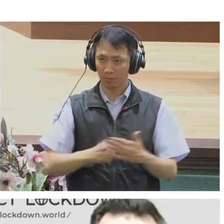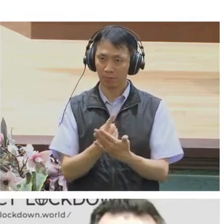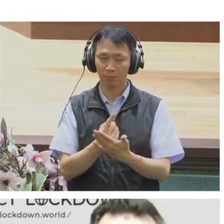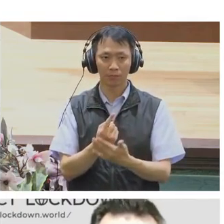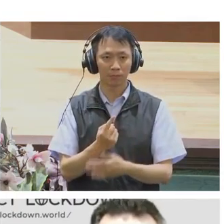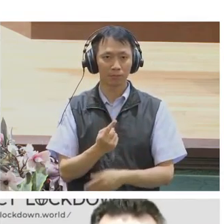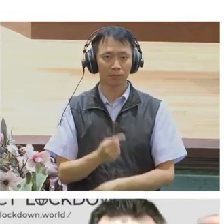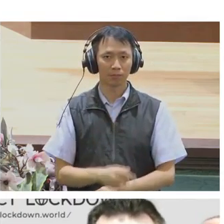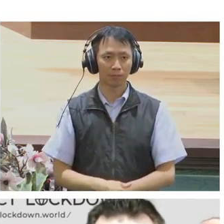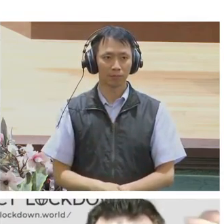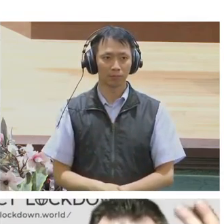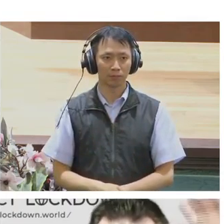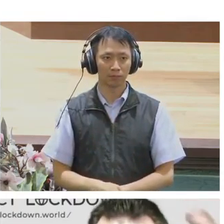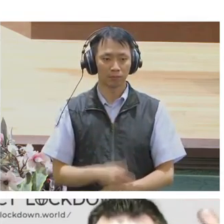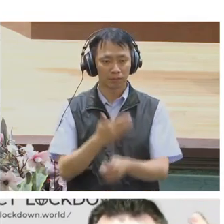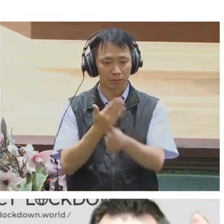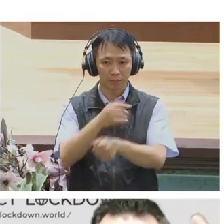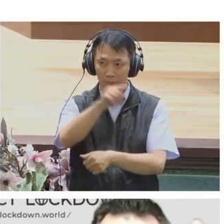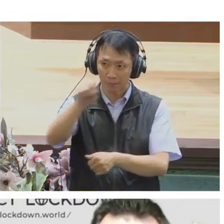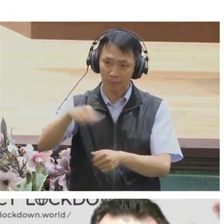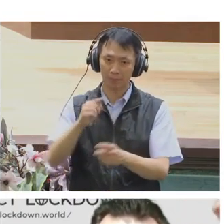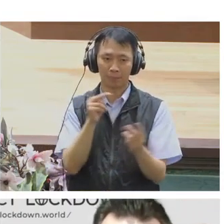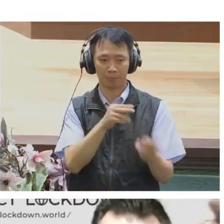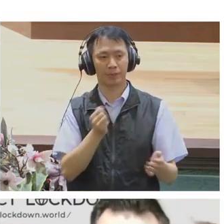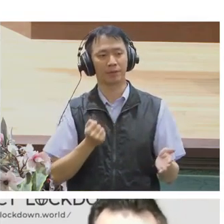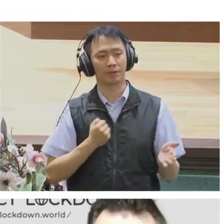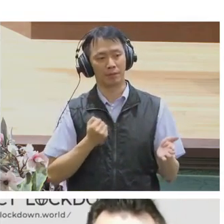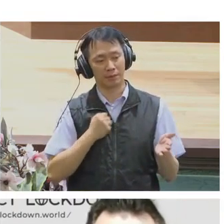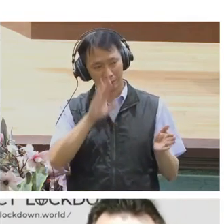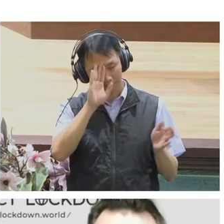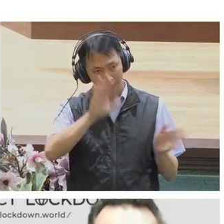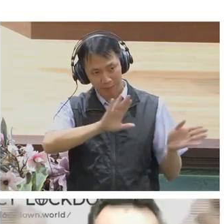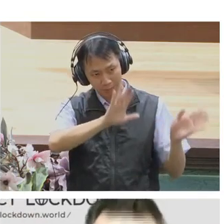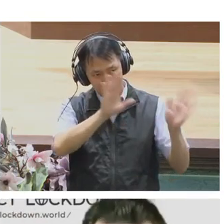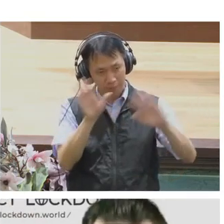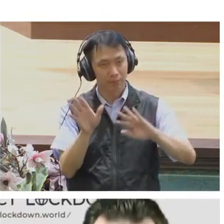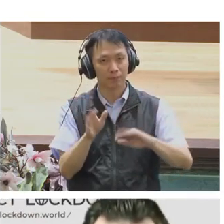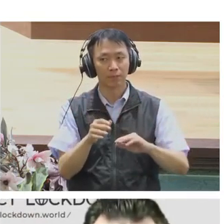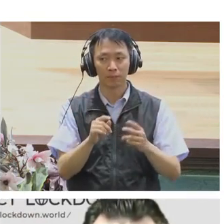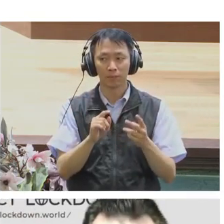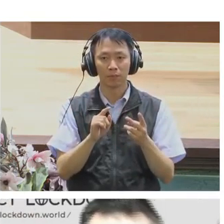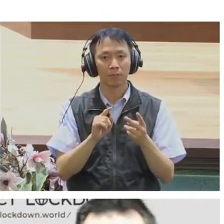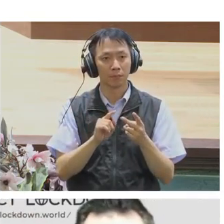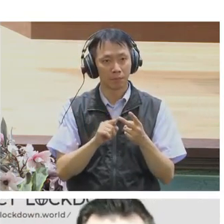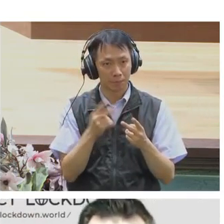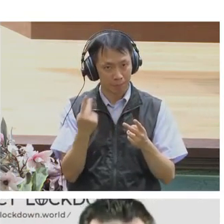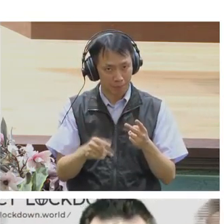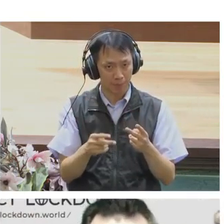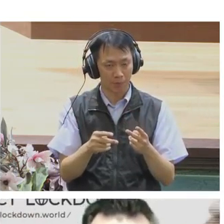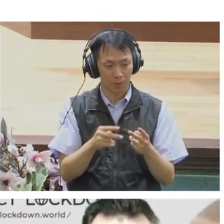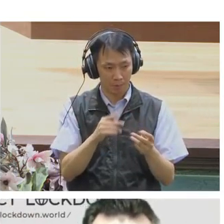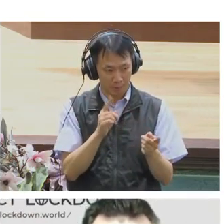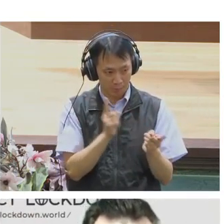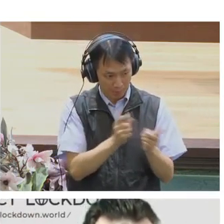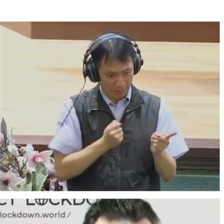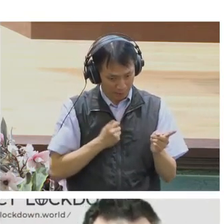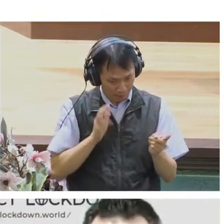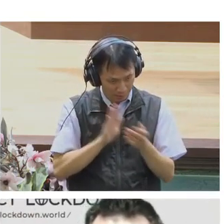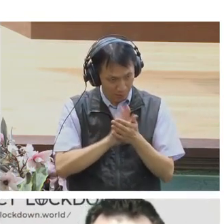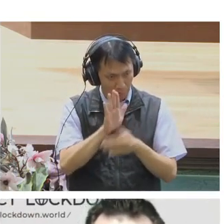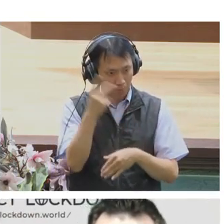for people to understand. That's the important part, but then they need to understand and be able to do something about it. If they see something there